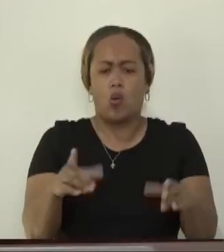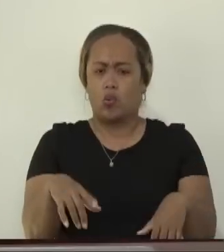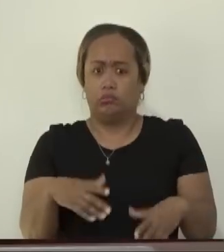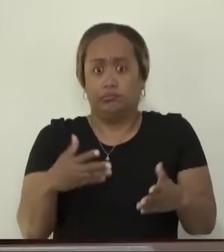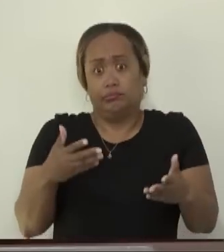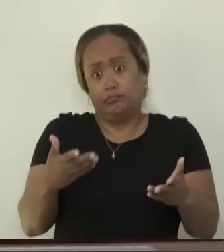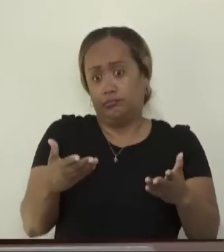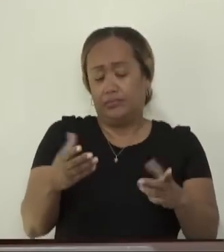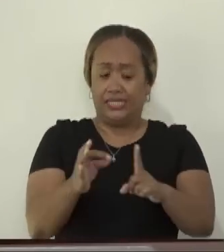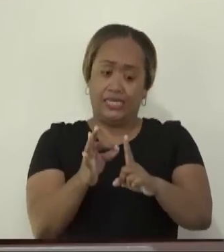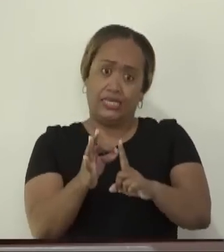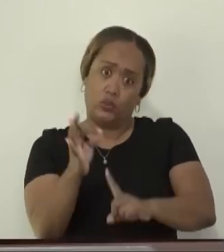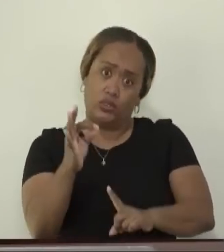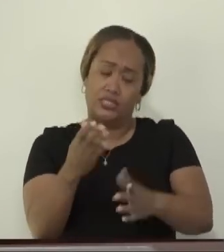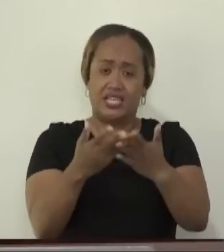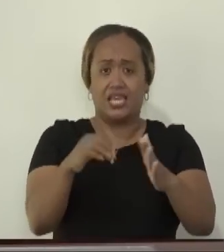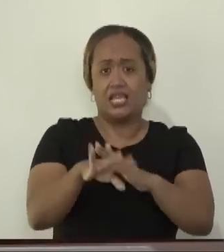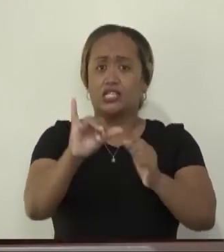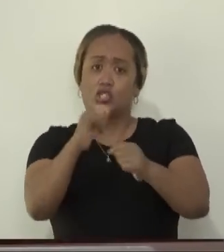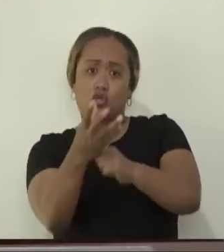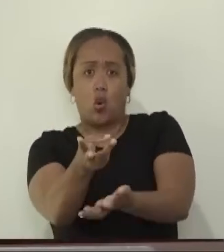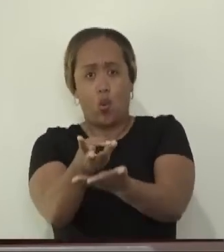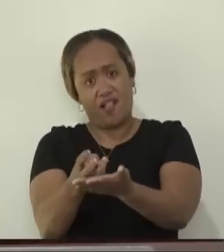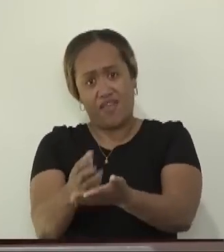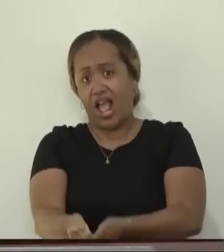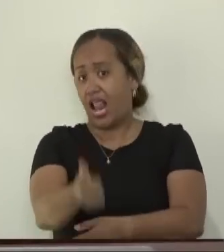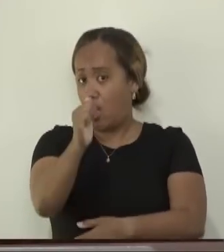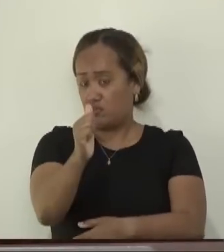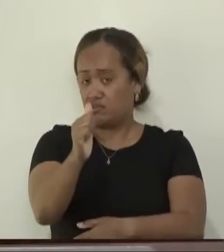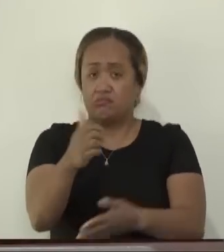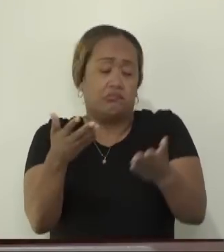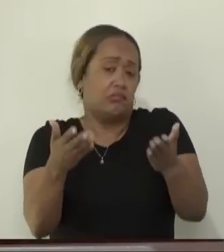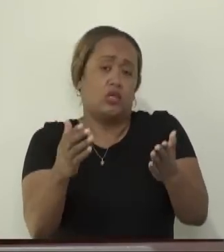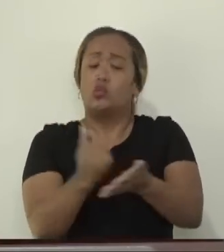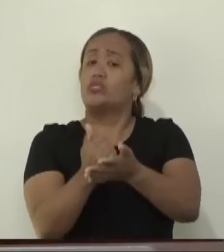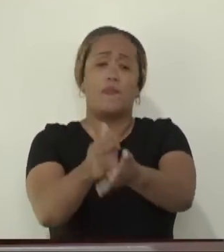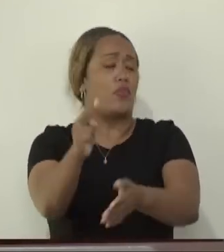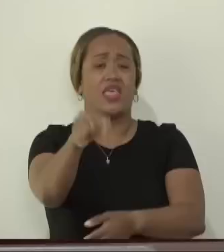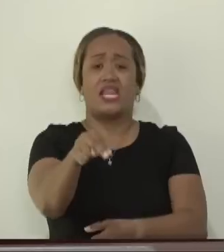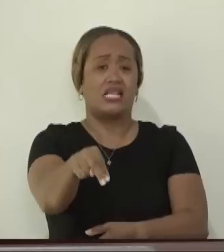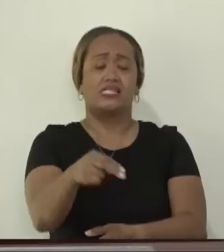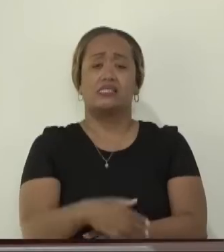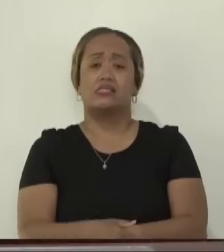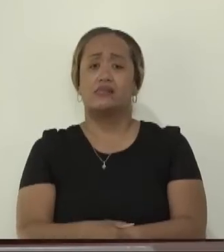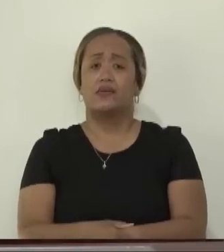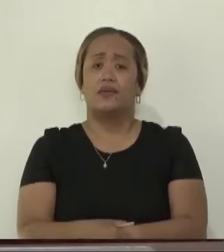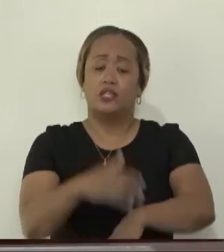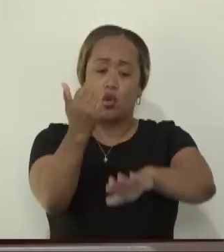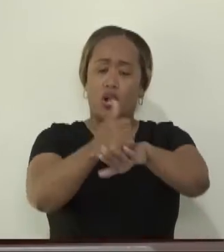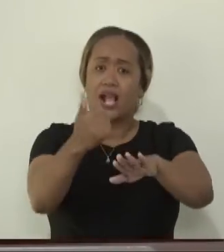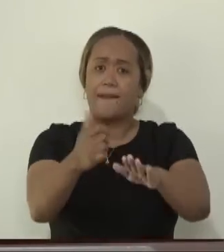be an increase in their social welfare allowance to support their needs.